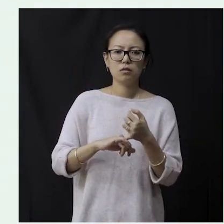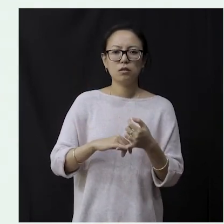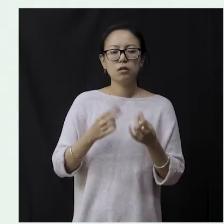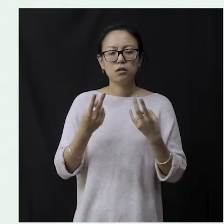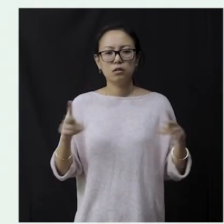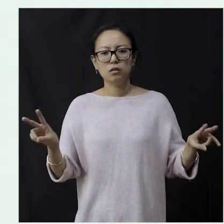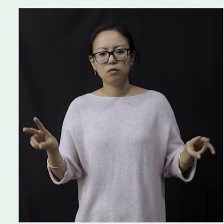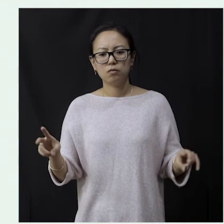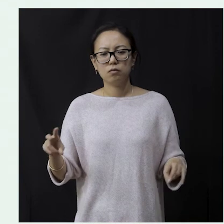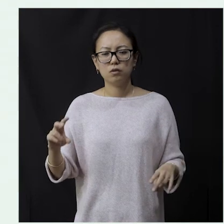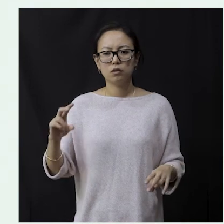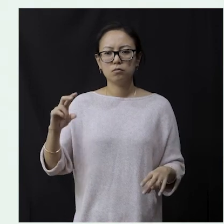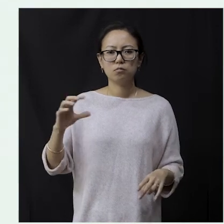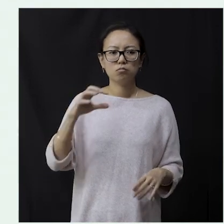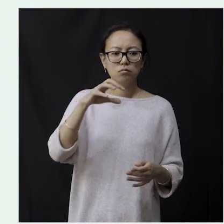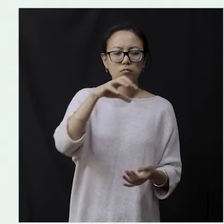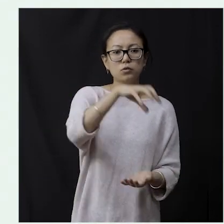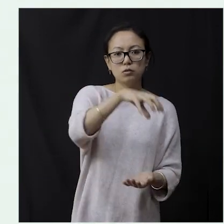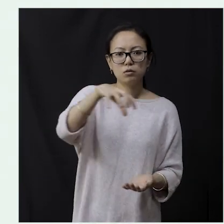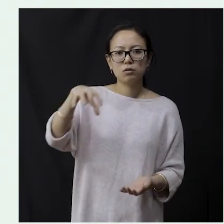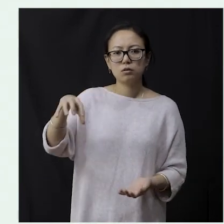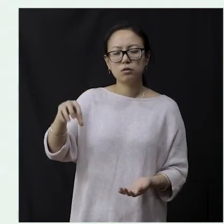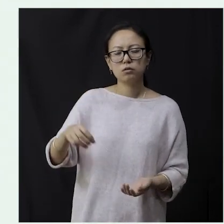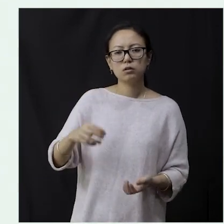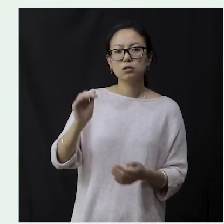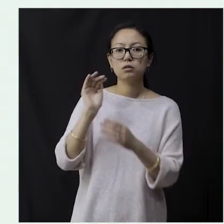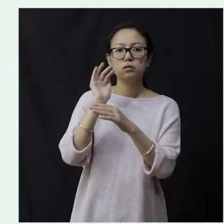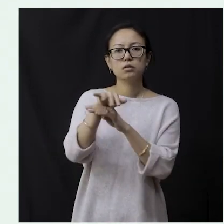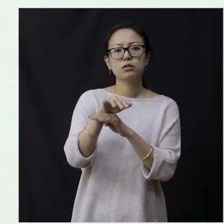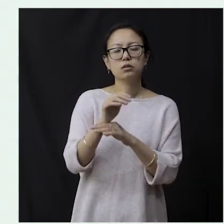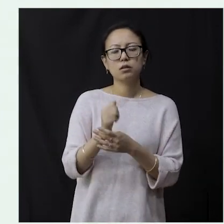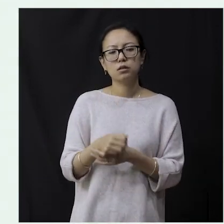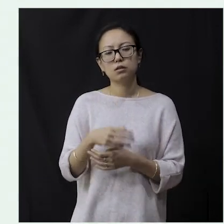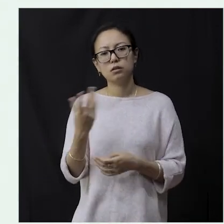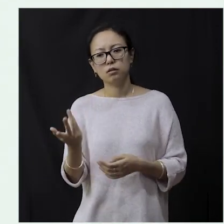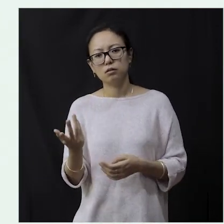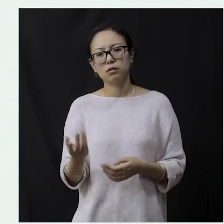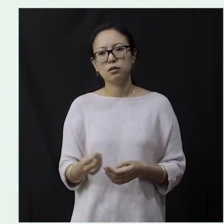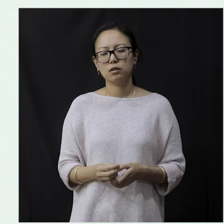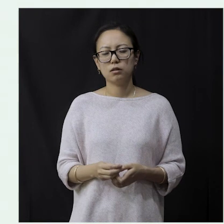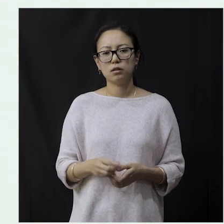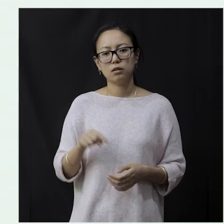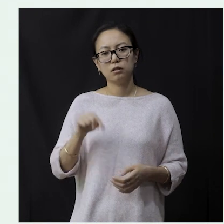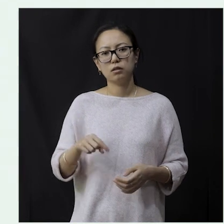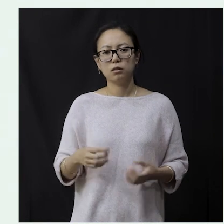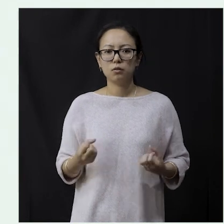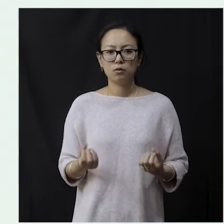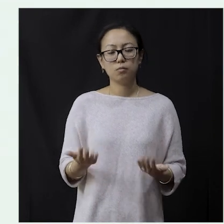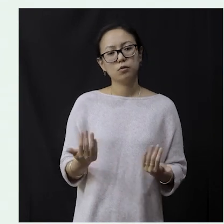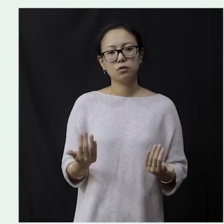even the other countries, they send their clothes, their books to India. And all this was